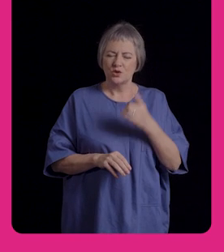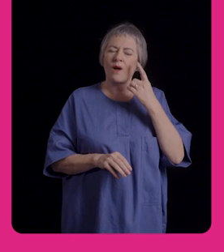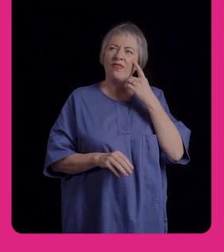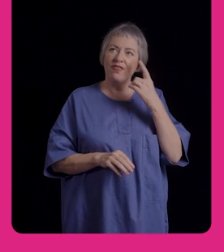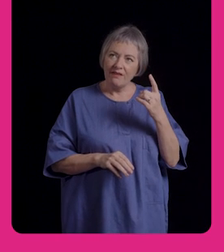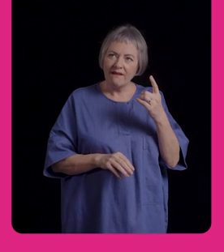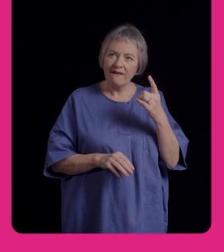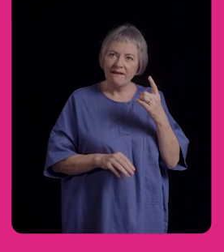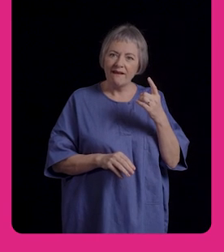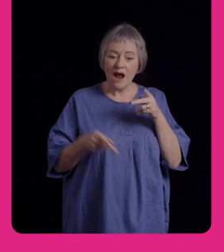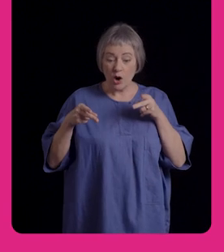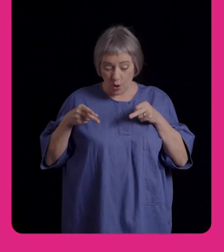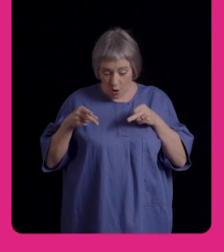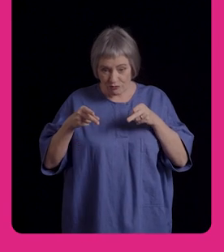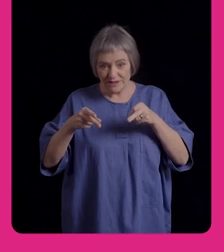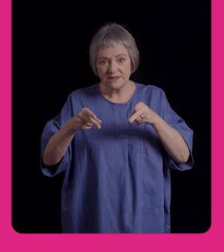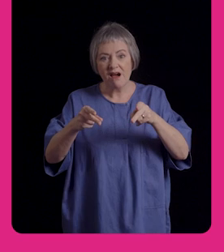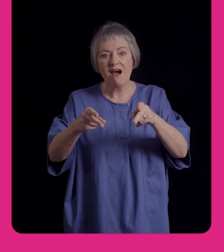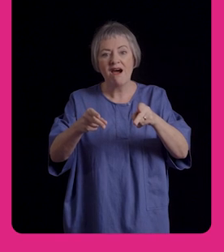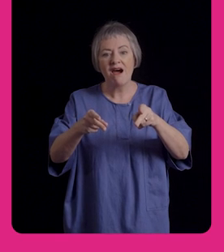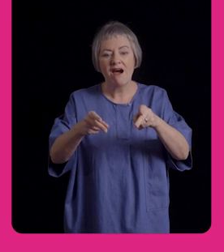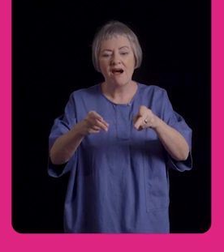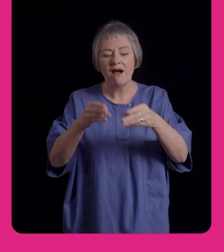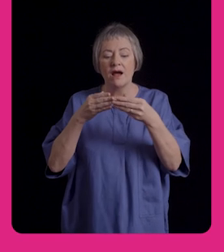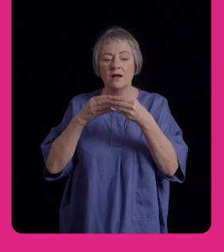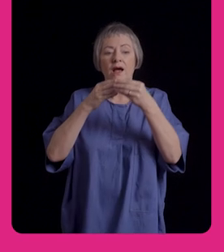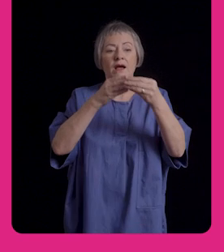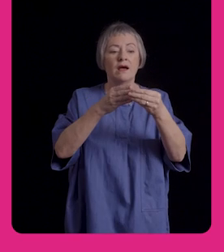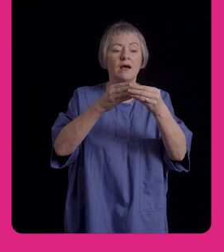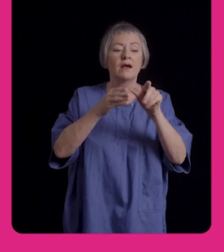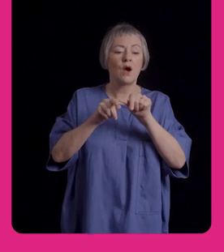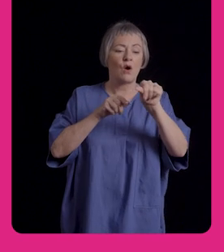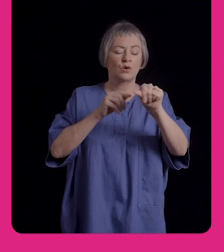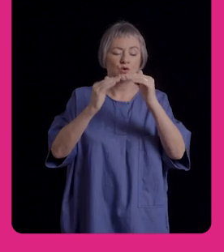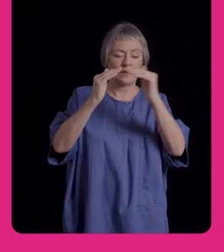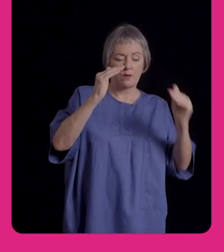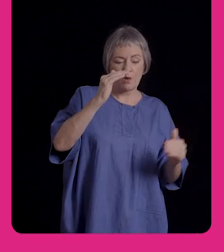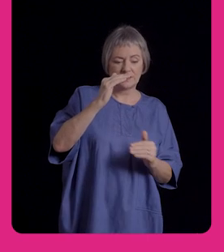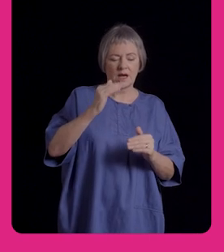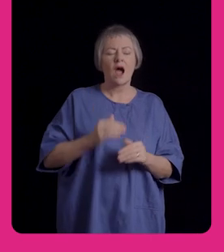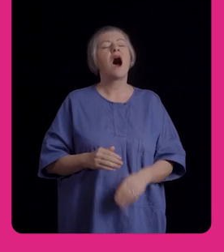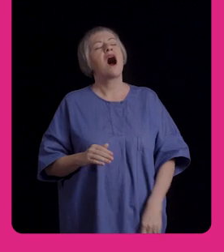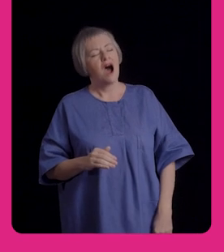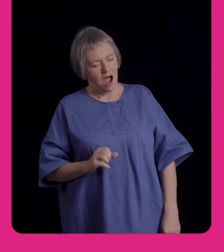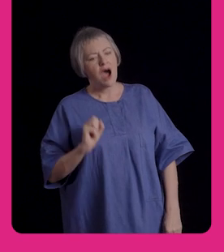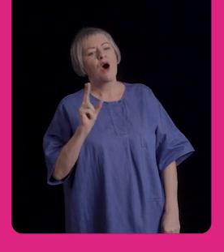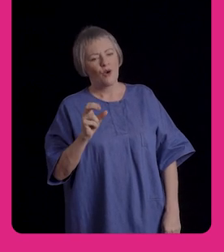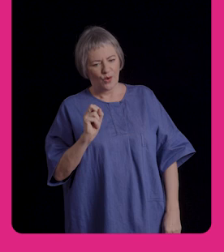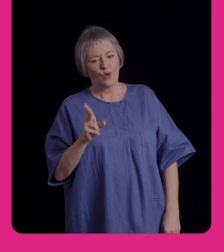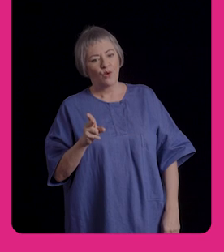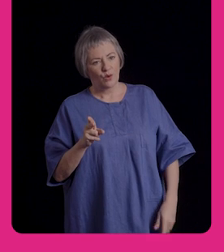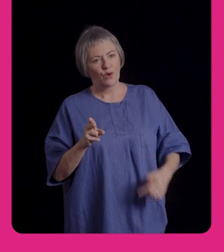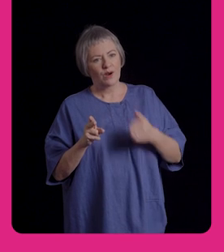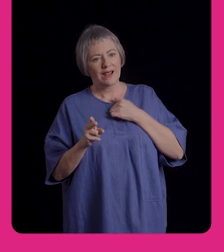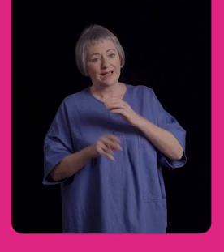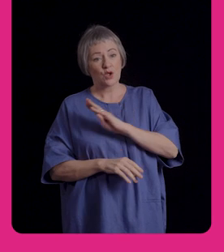I think that it's the corridor that led off on the lower deck, right? So